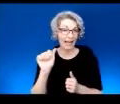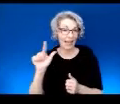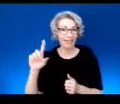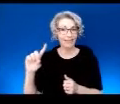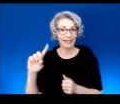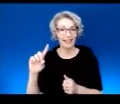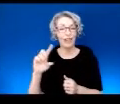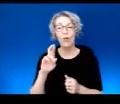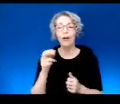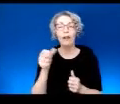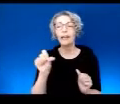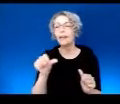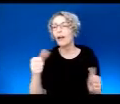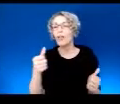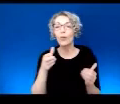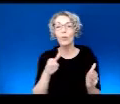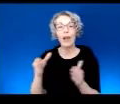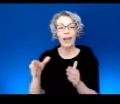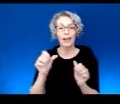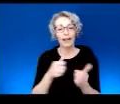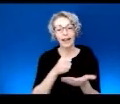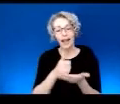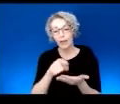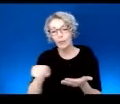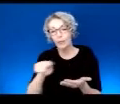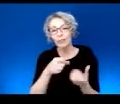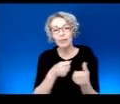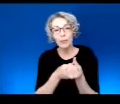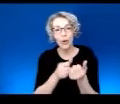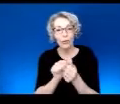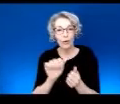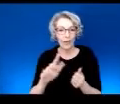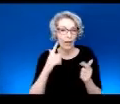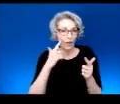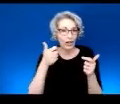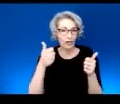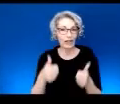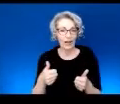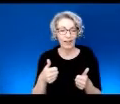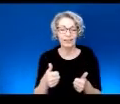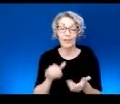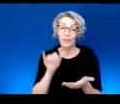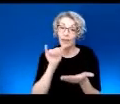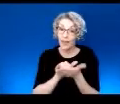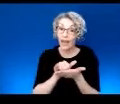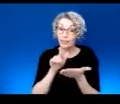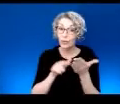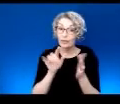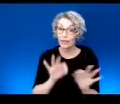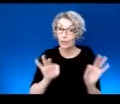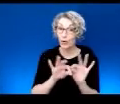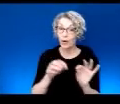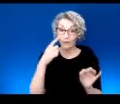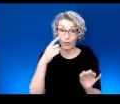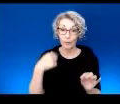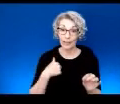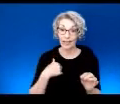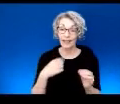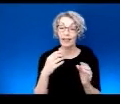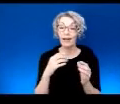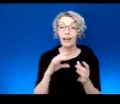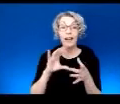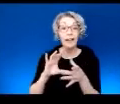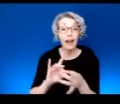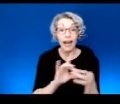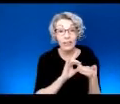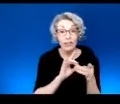other kinds of ways that I can help them support with their hearing loss. So that's what's important. Connections are vital